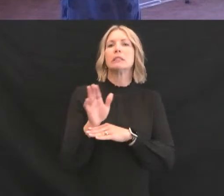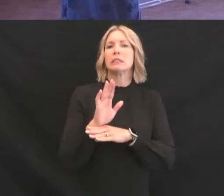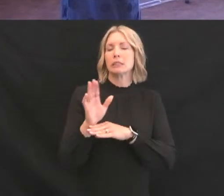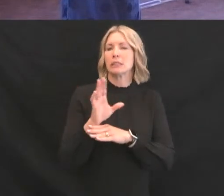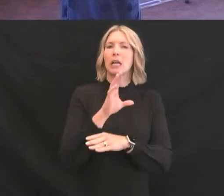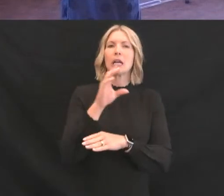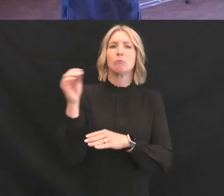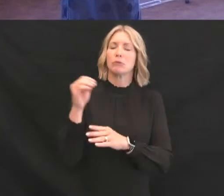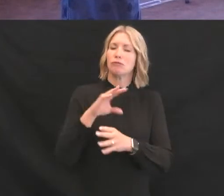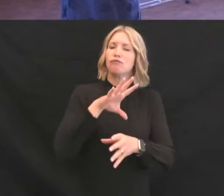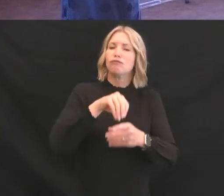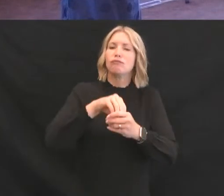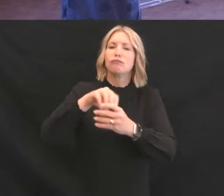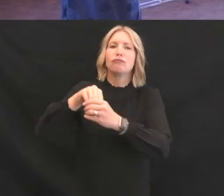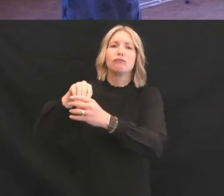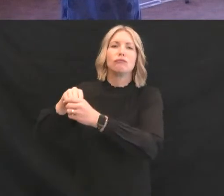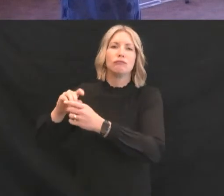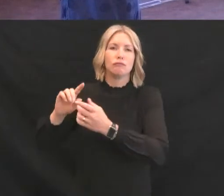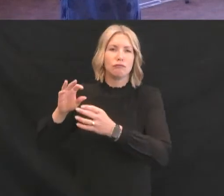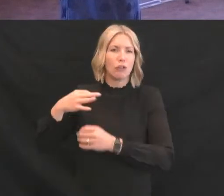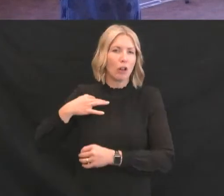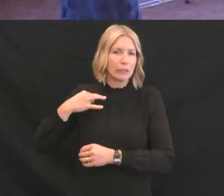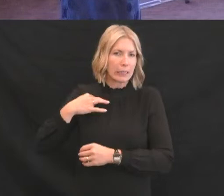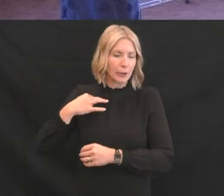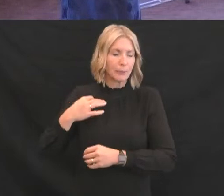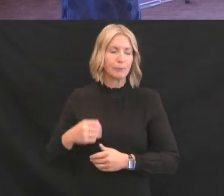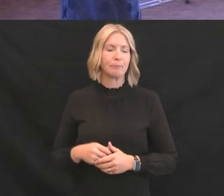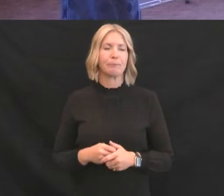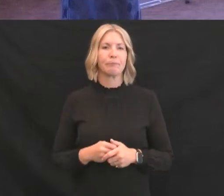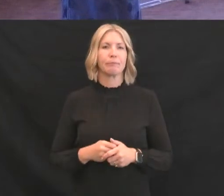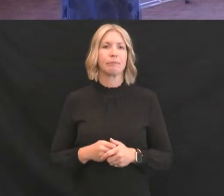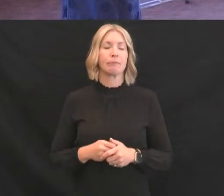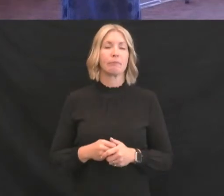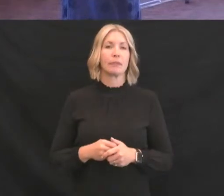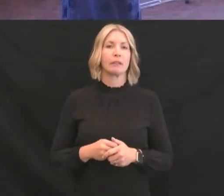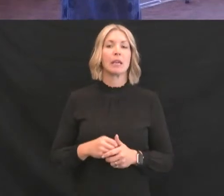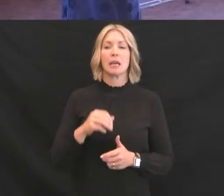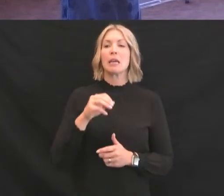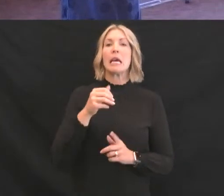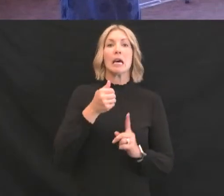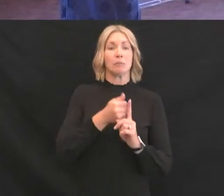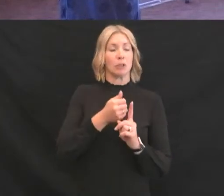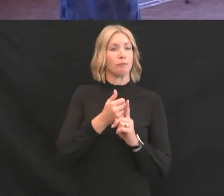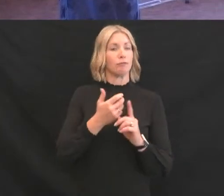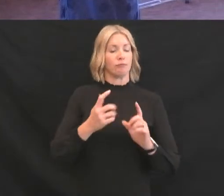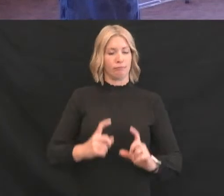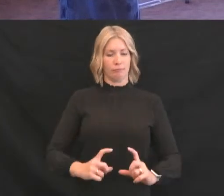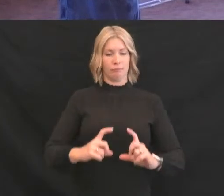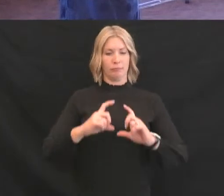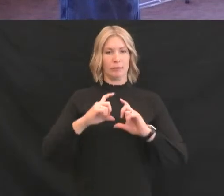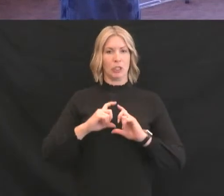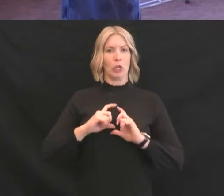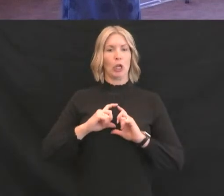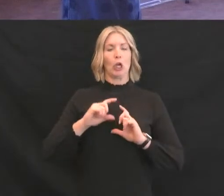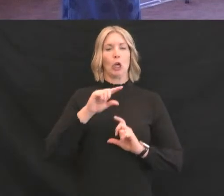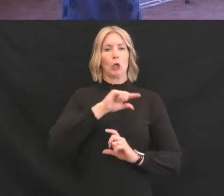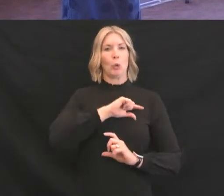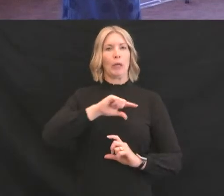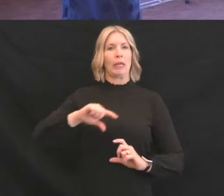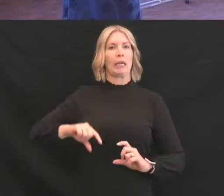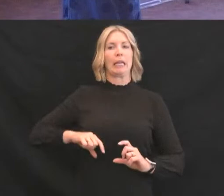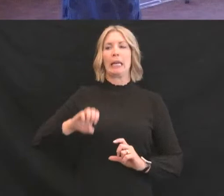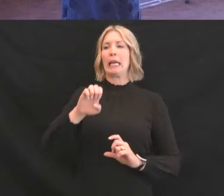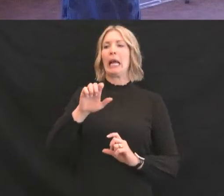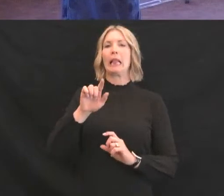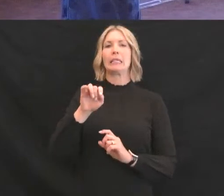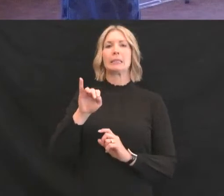Corporation. Monsieur Cormier was awarded Queen Elizabeth II's Golden Jubilee Medal and invested